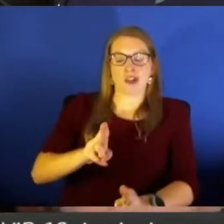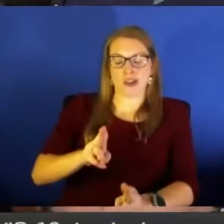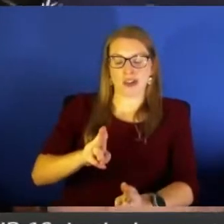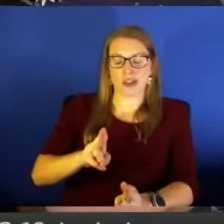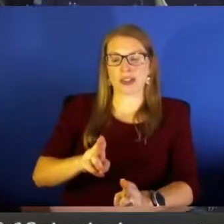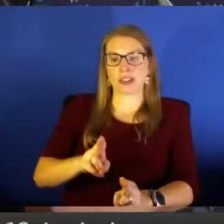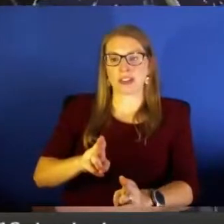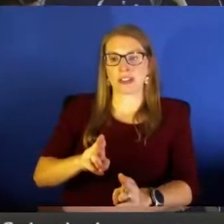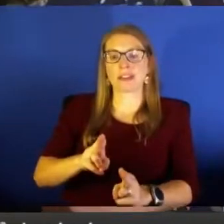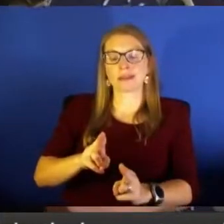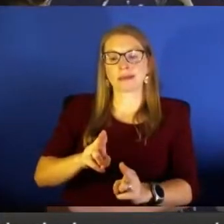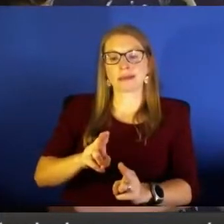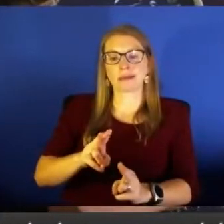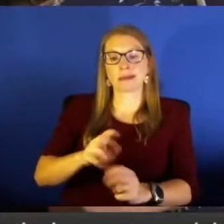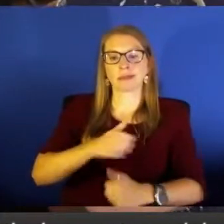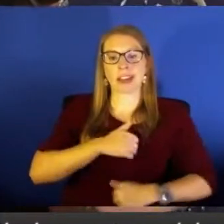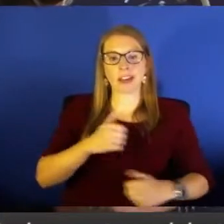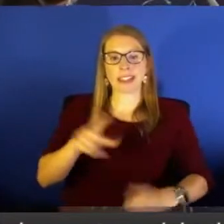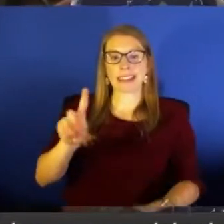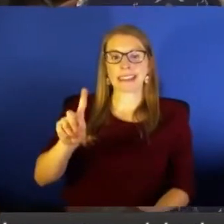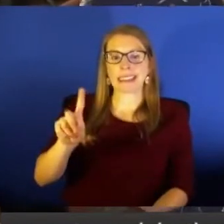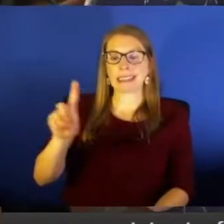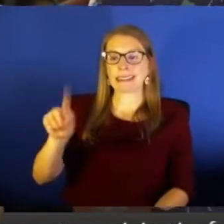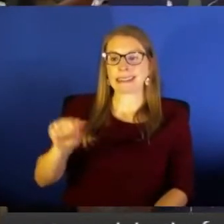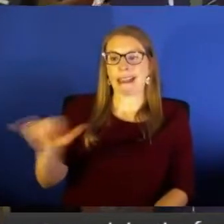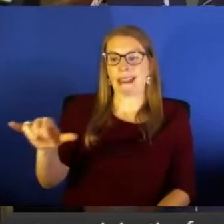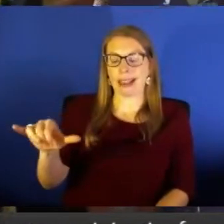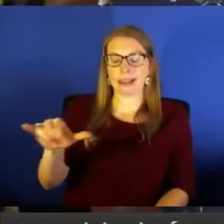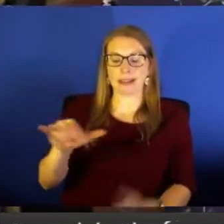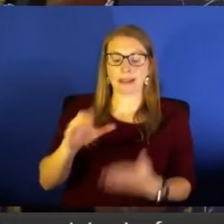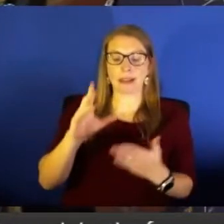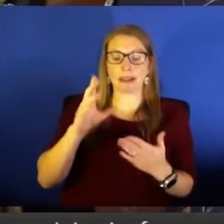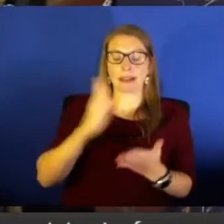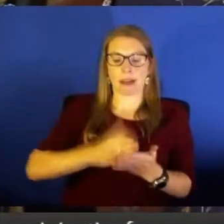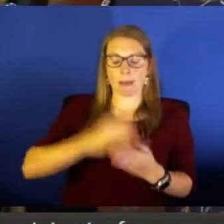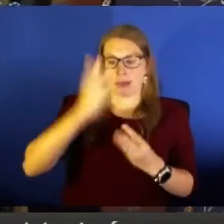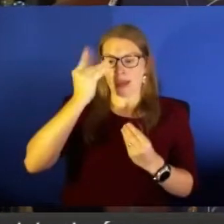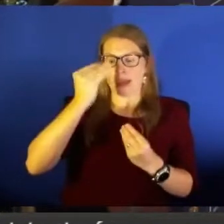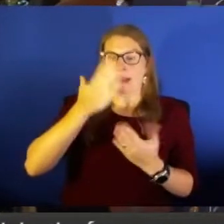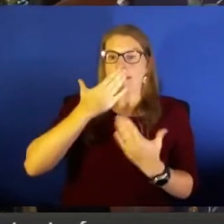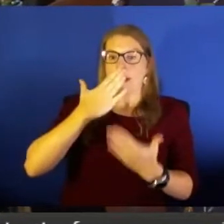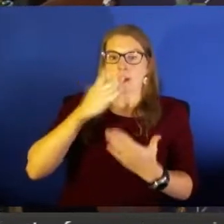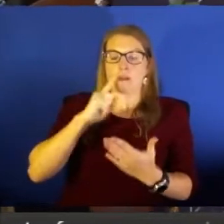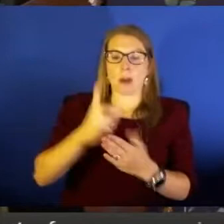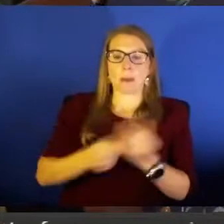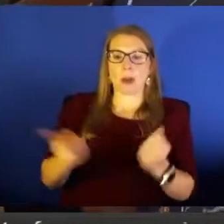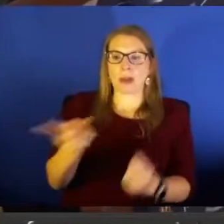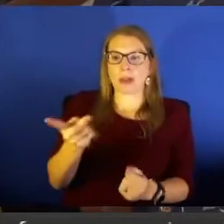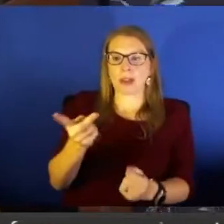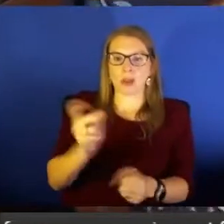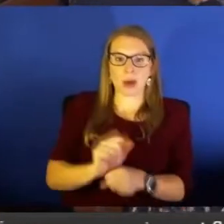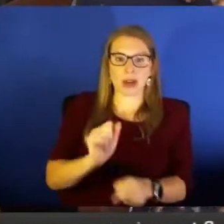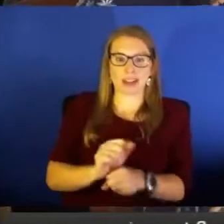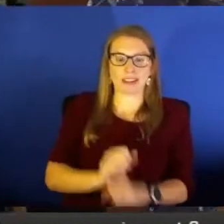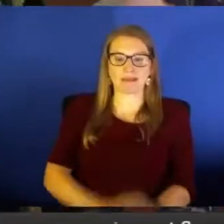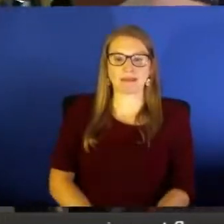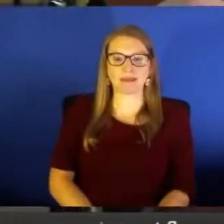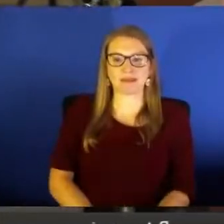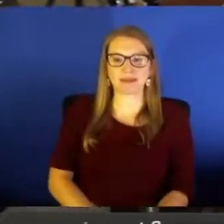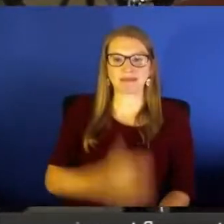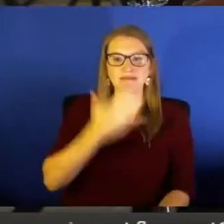to take a moment, and we definitely say thank you to both of you for all the work you're doing, and again, thank you for your service. Dr. Yadlinski, good to see